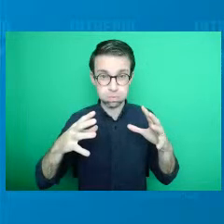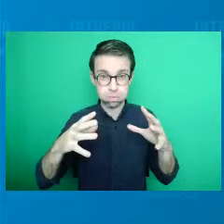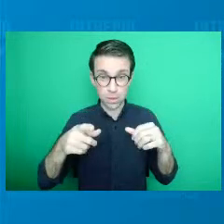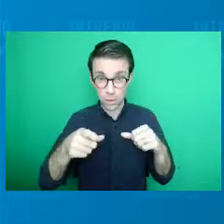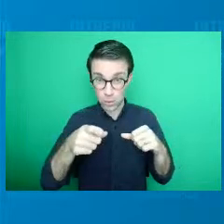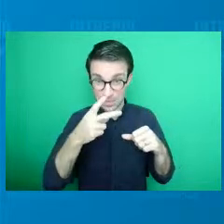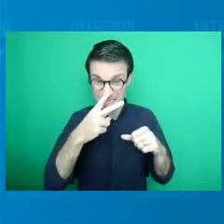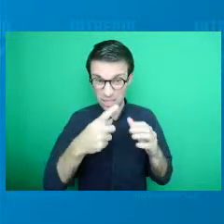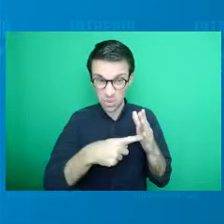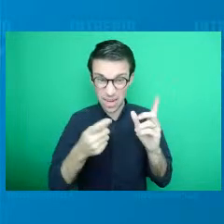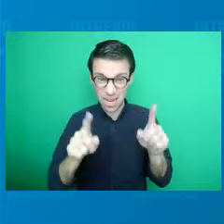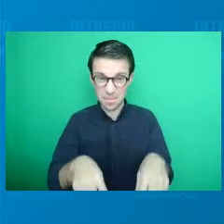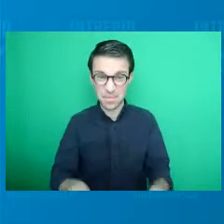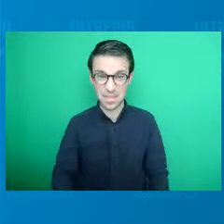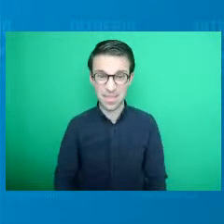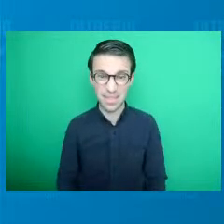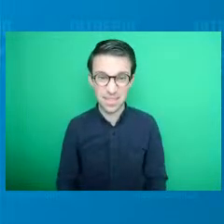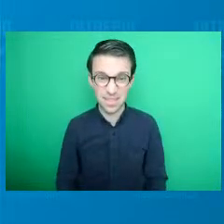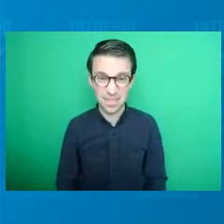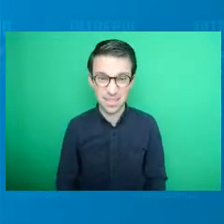You would end up looking